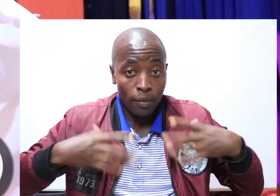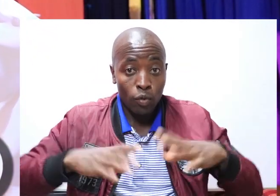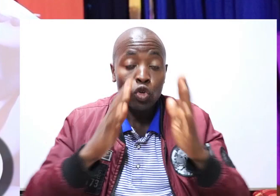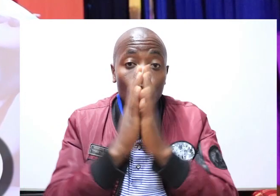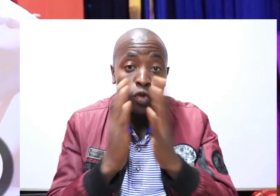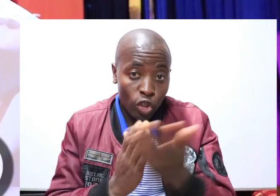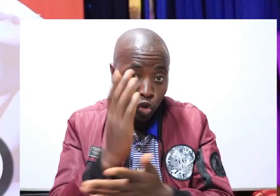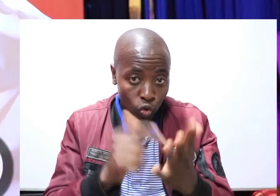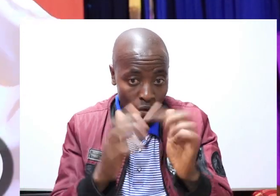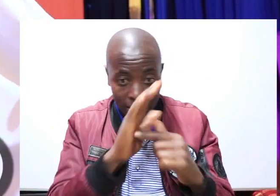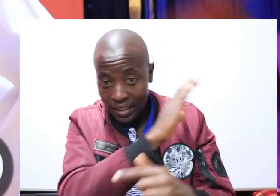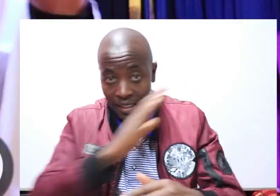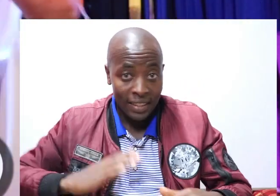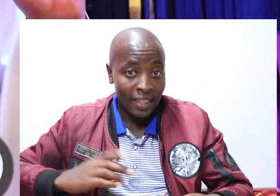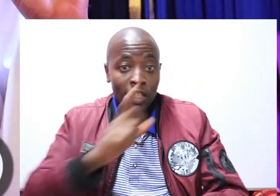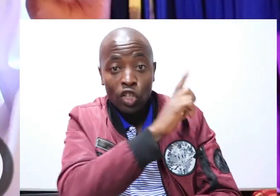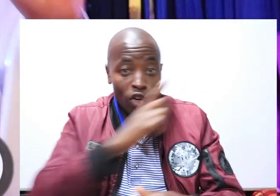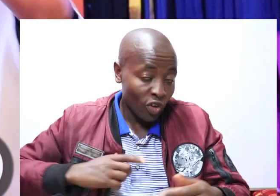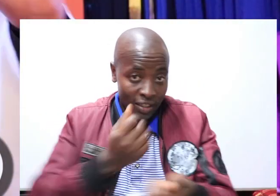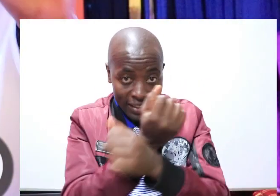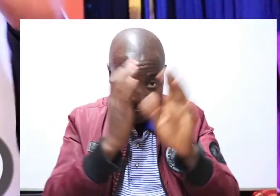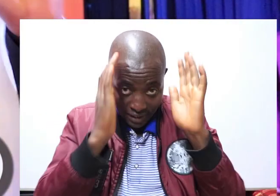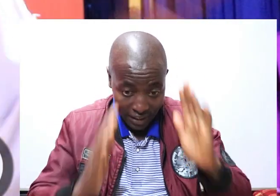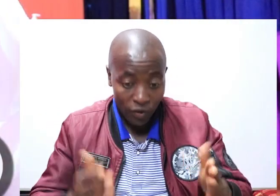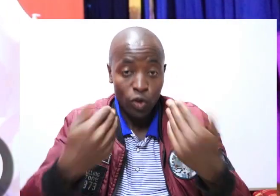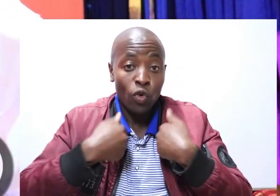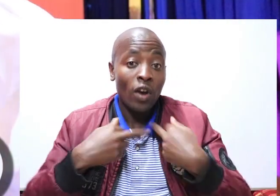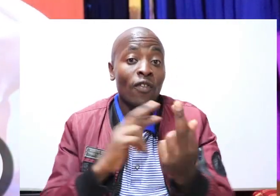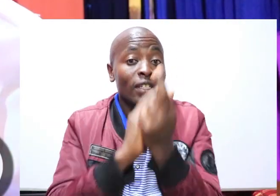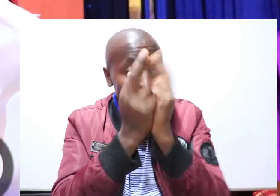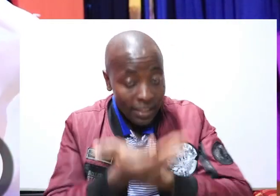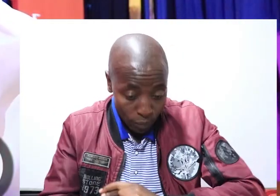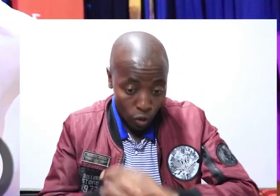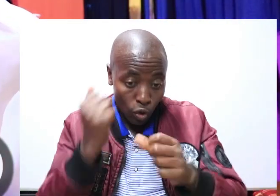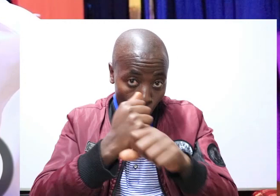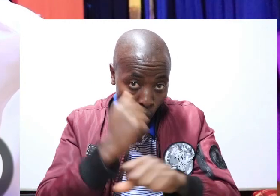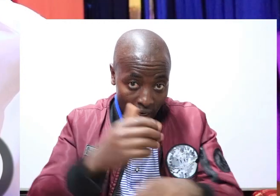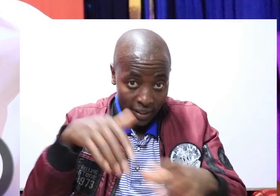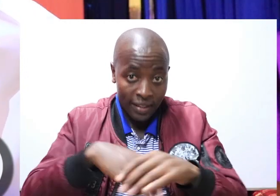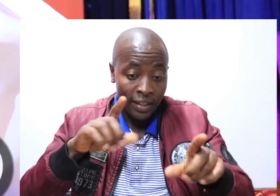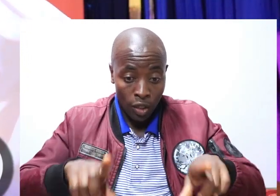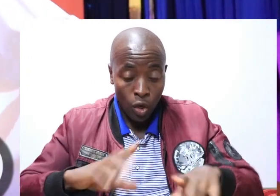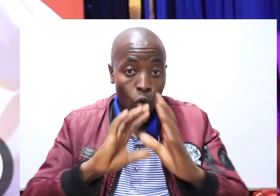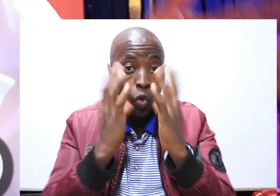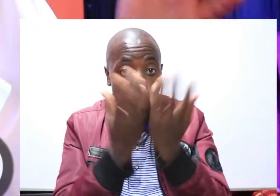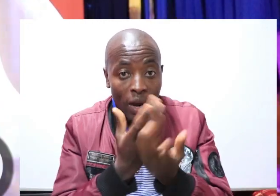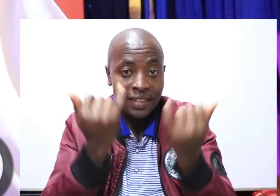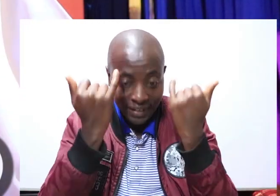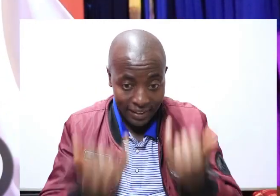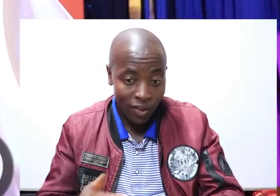Christ, our Lord and Savior, and to take part in his redemptive works within the world. And therefore, it is